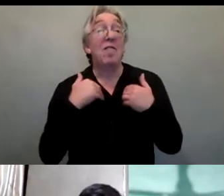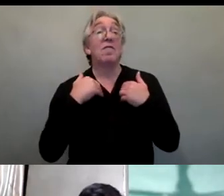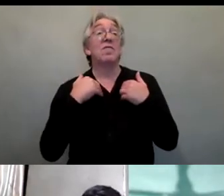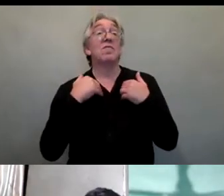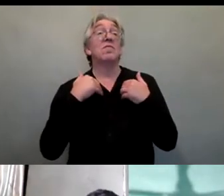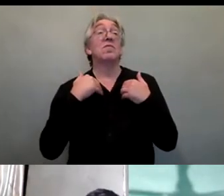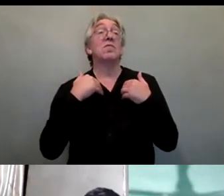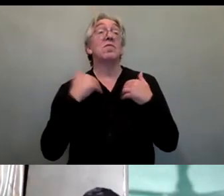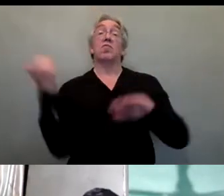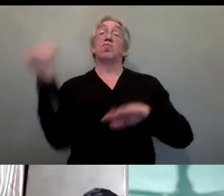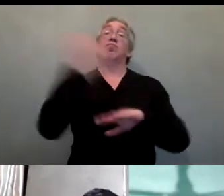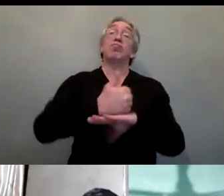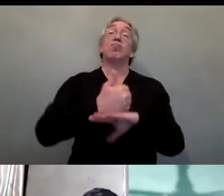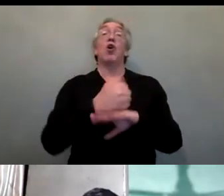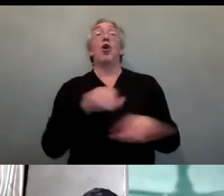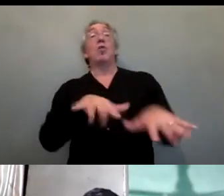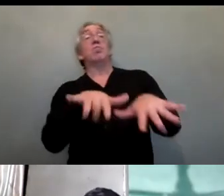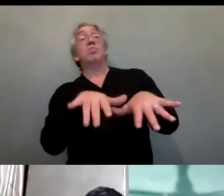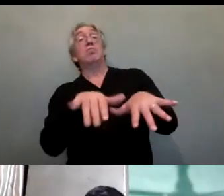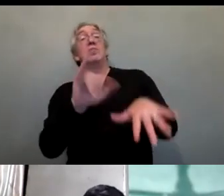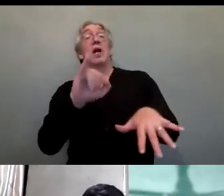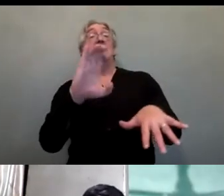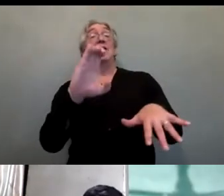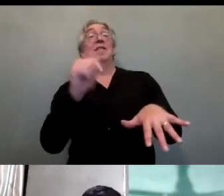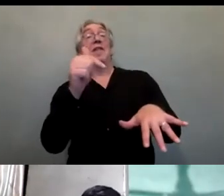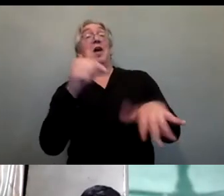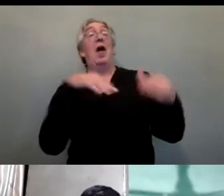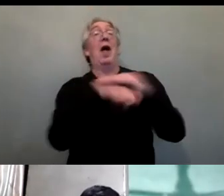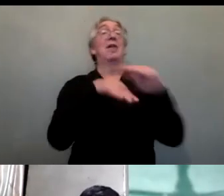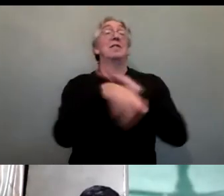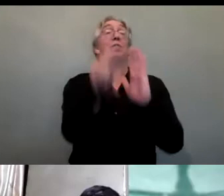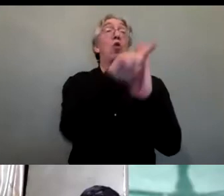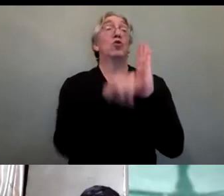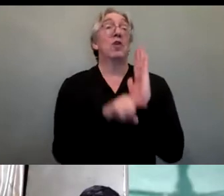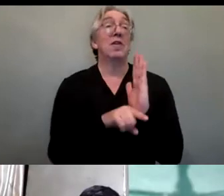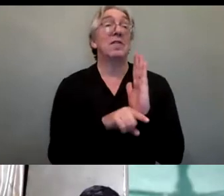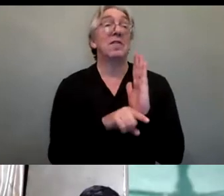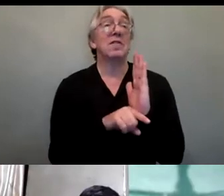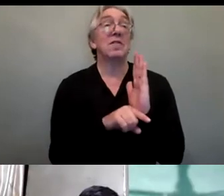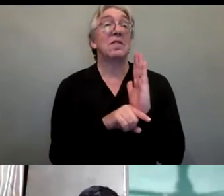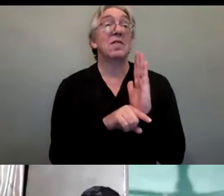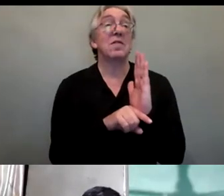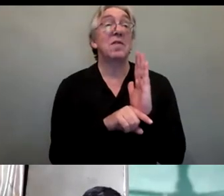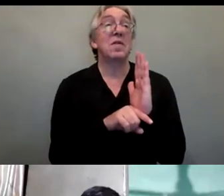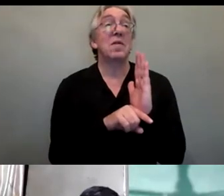education, and in rare occasions to the private sector. So we see online accessibility of